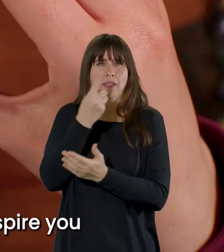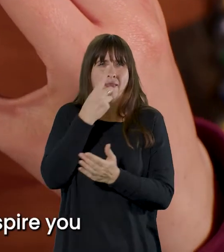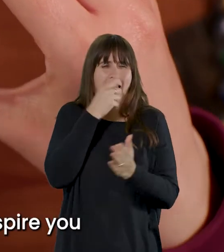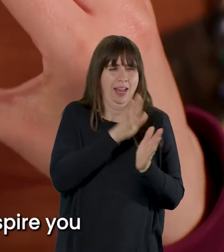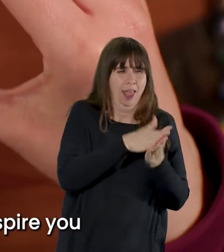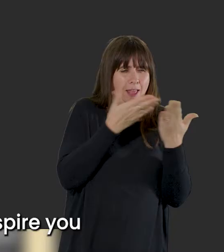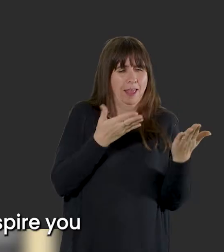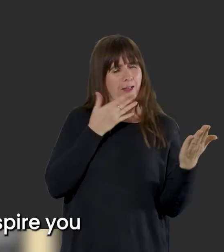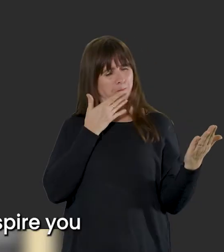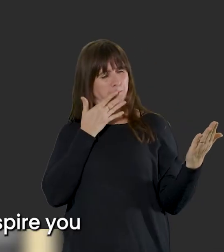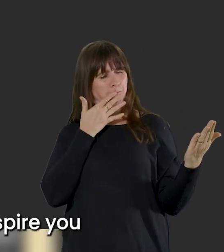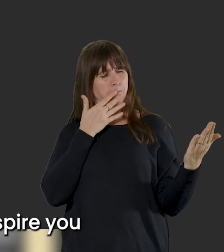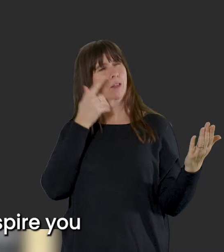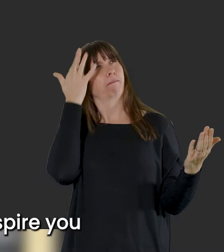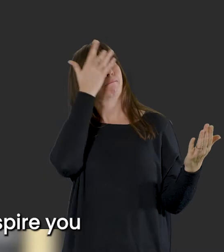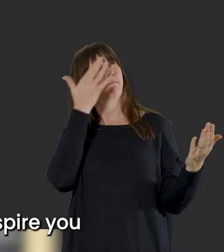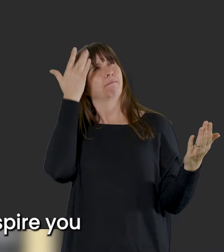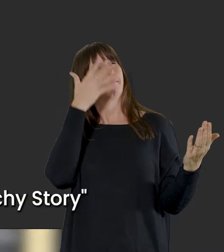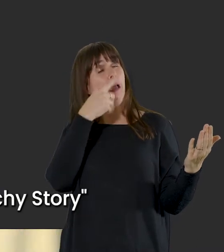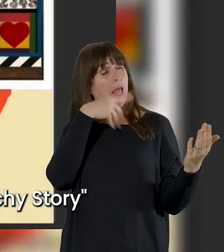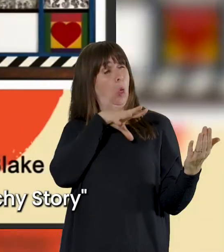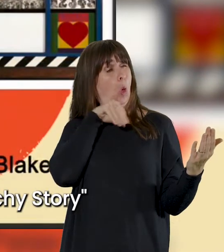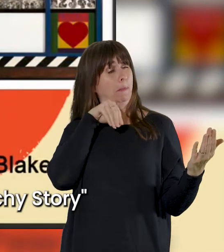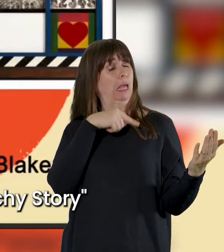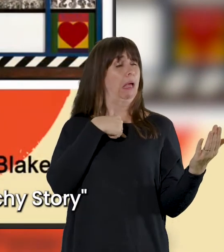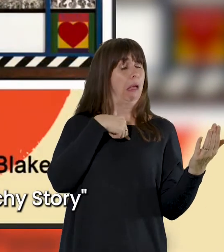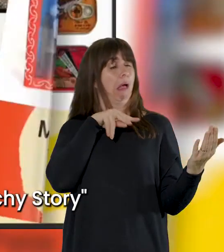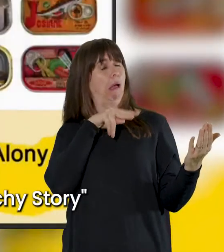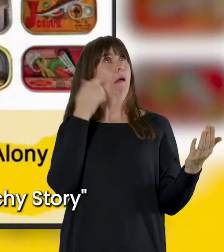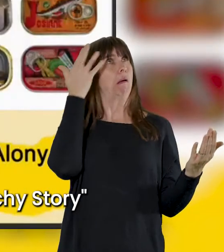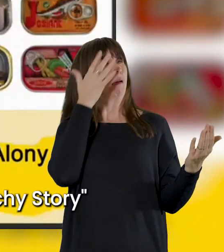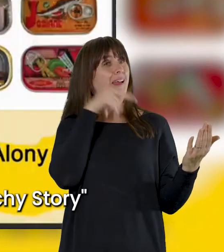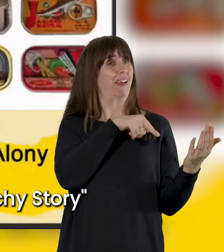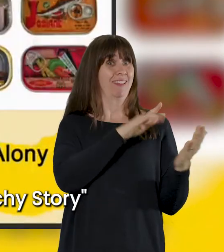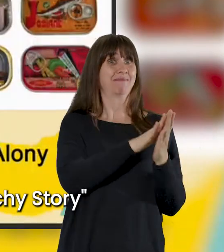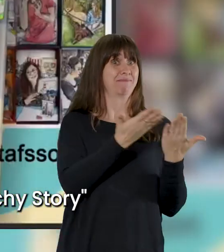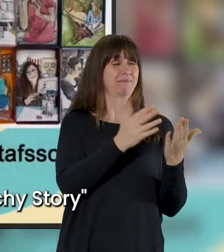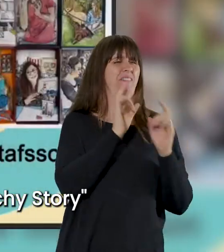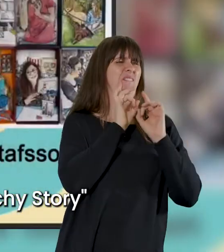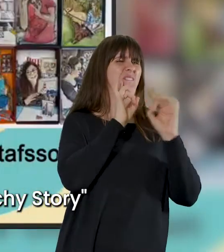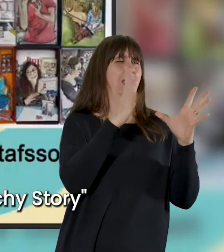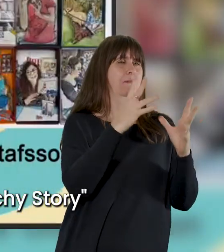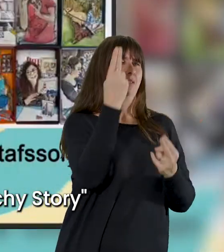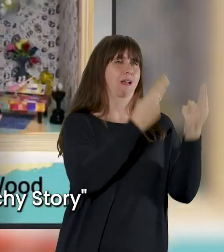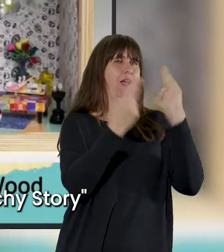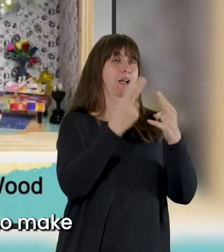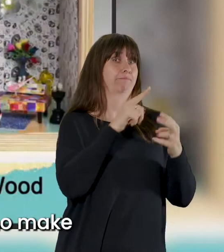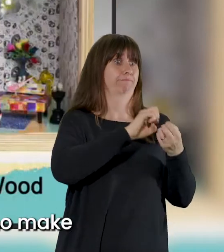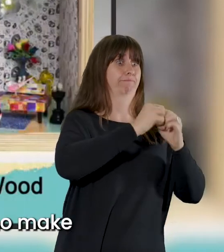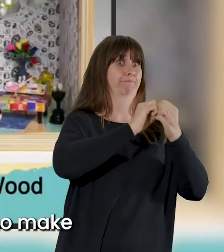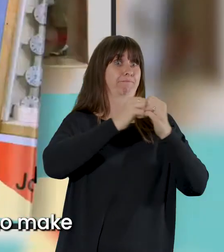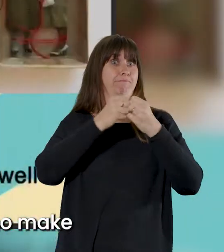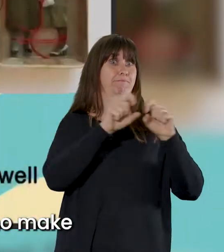We've put together 2 booklets to help inspire you to decide what to create for your My Treorchy Story diorama.